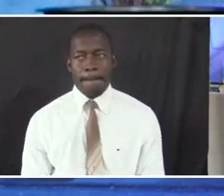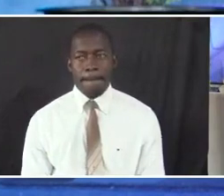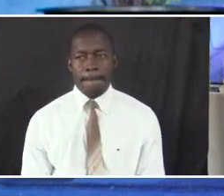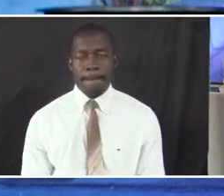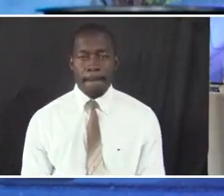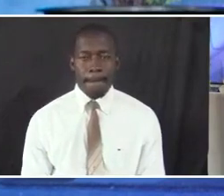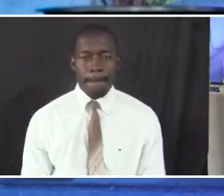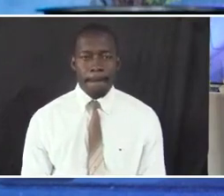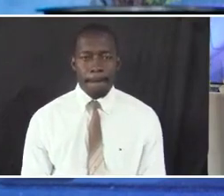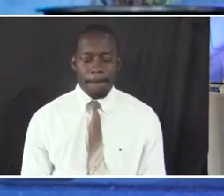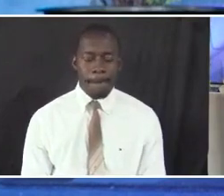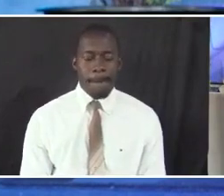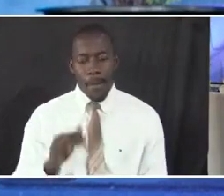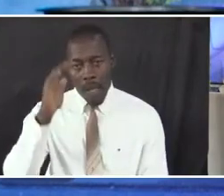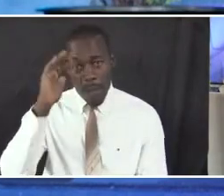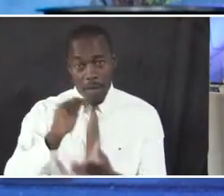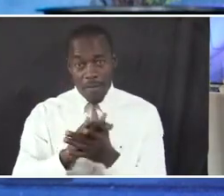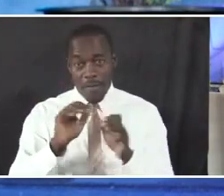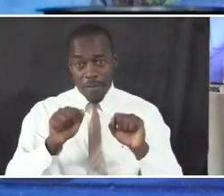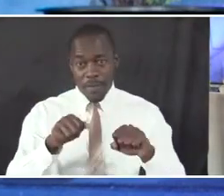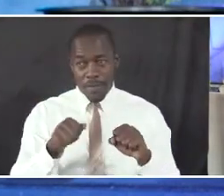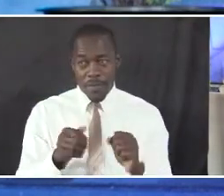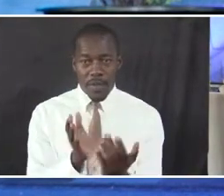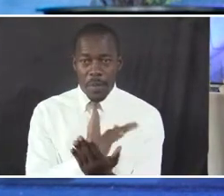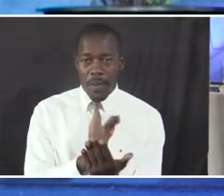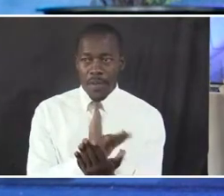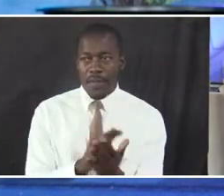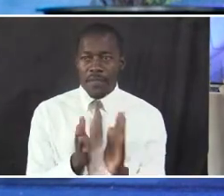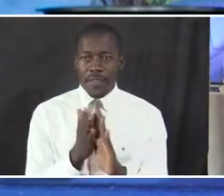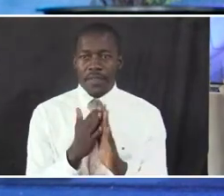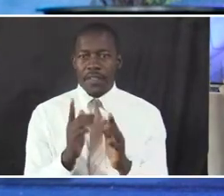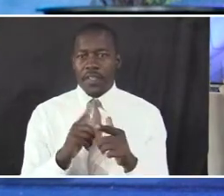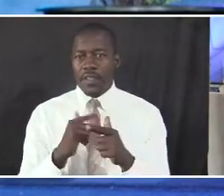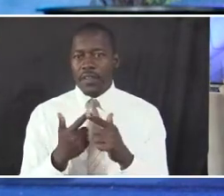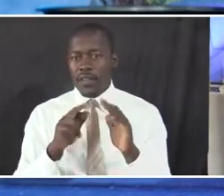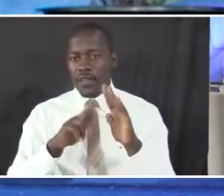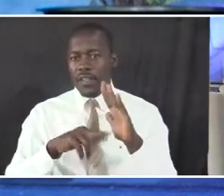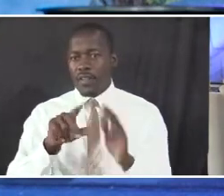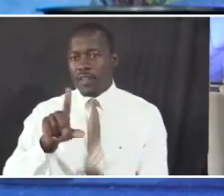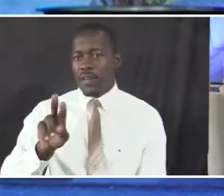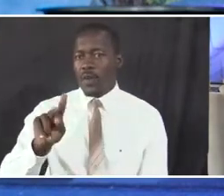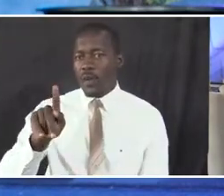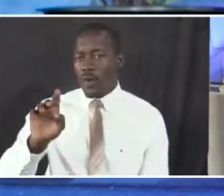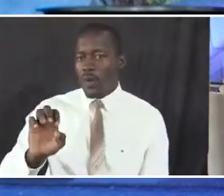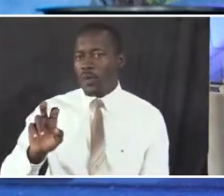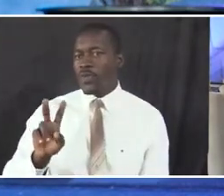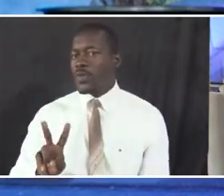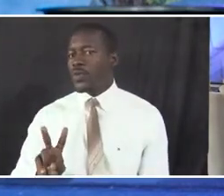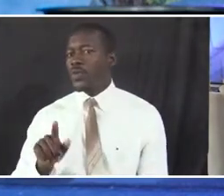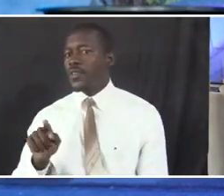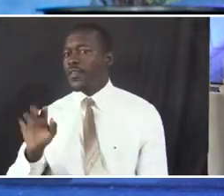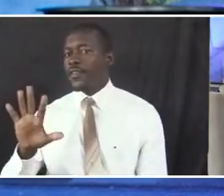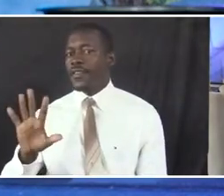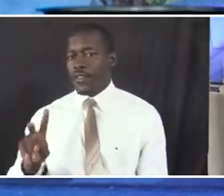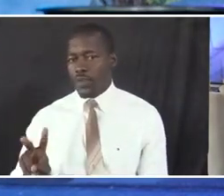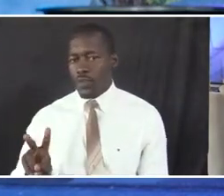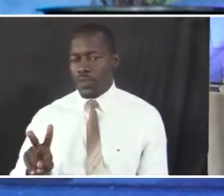I believe that you can find it with you. And Luke 2:52,